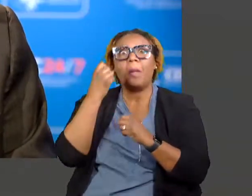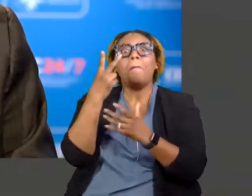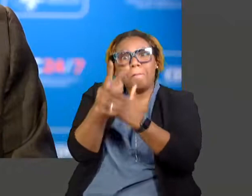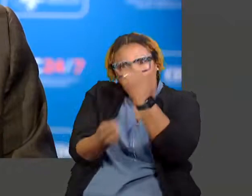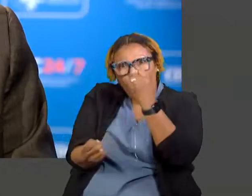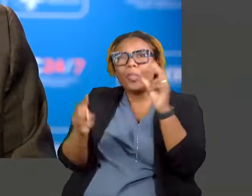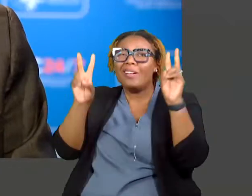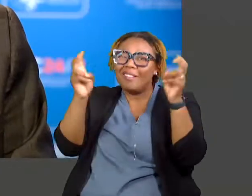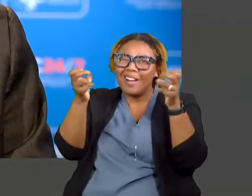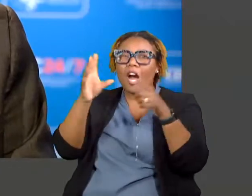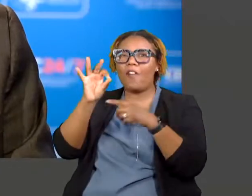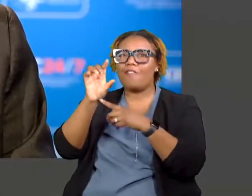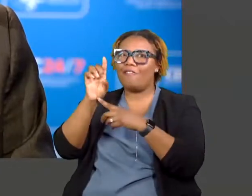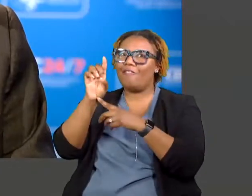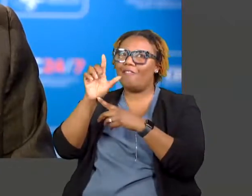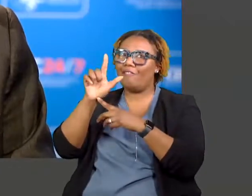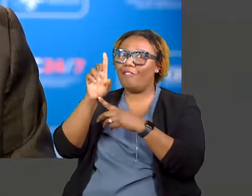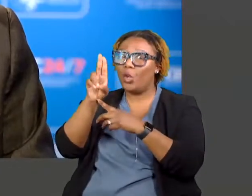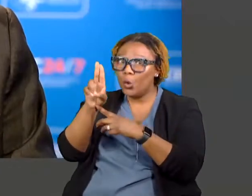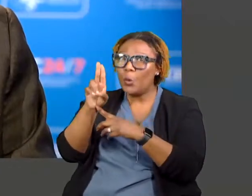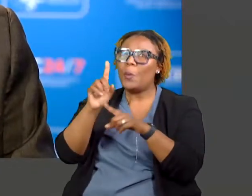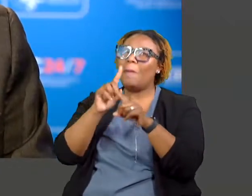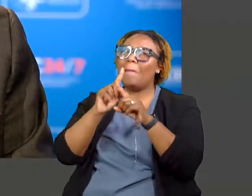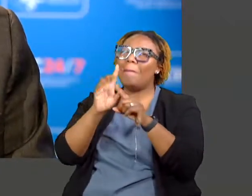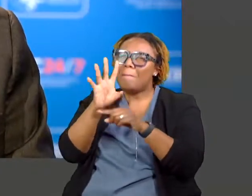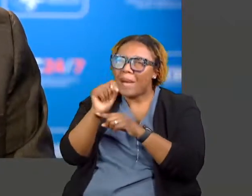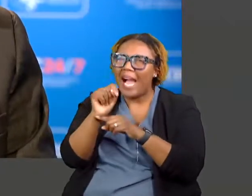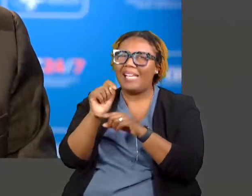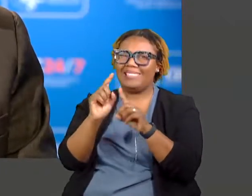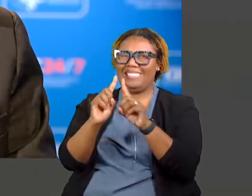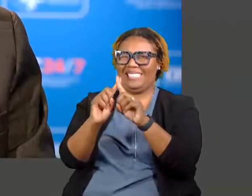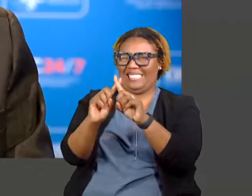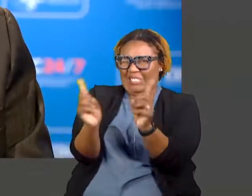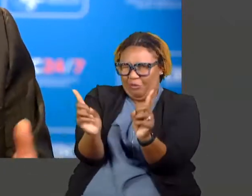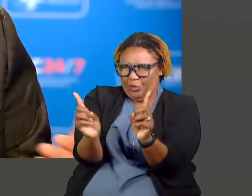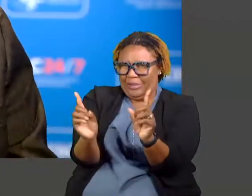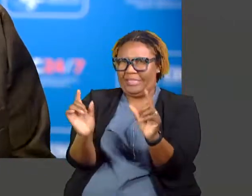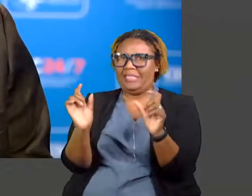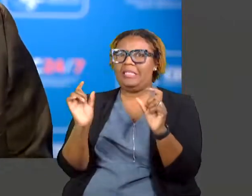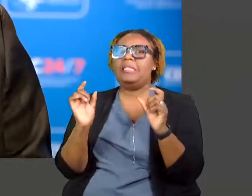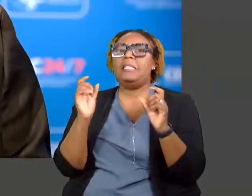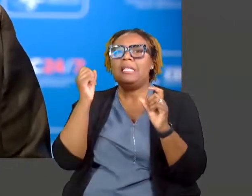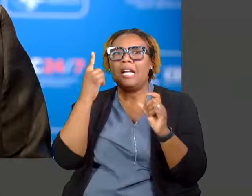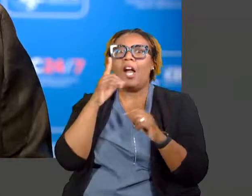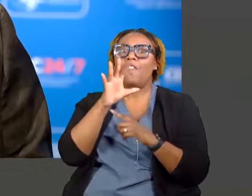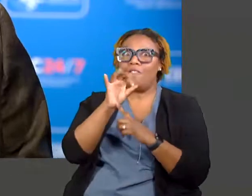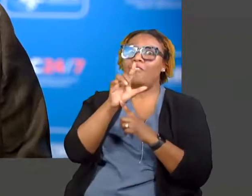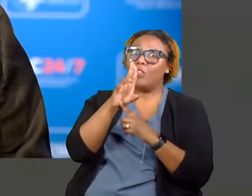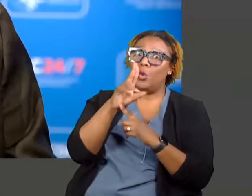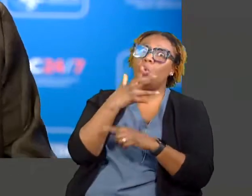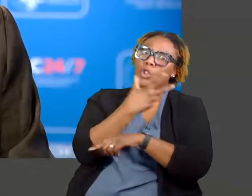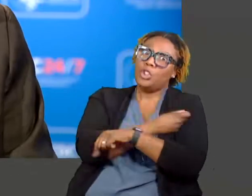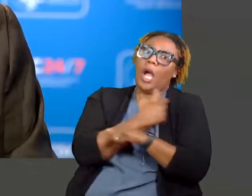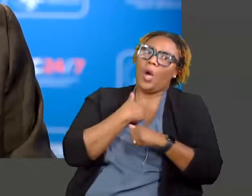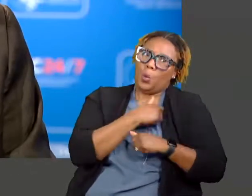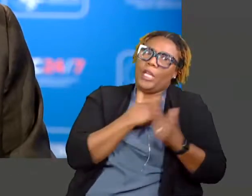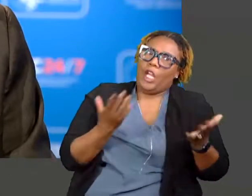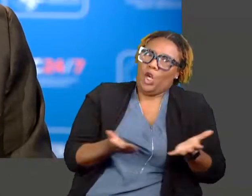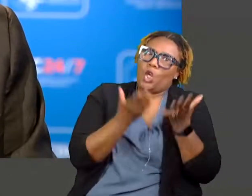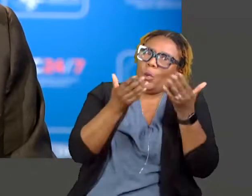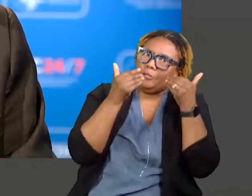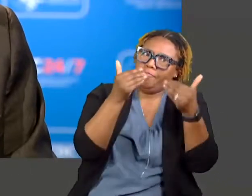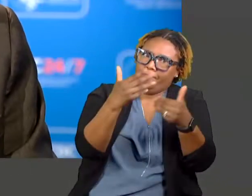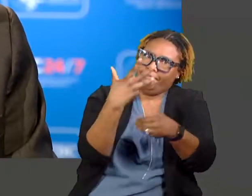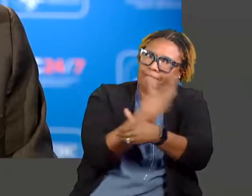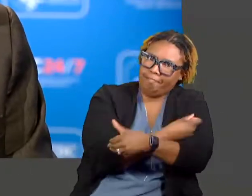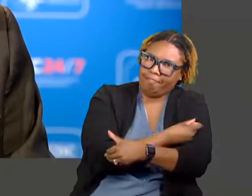same virus, they differ just enough to where the flu shot that we hope everyone gets doesn't do a great job